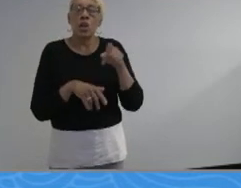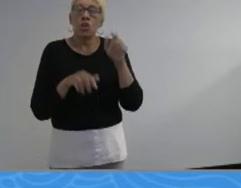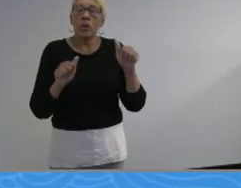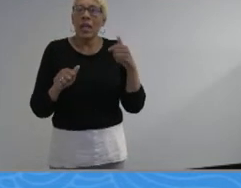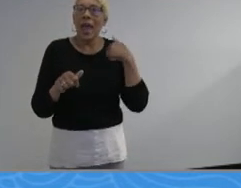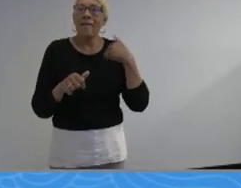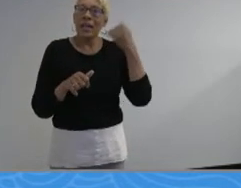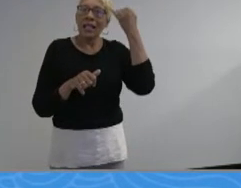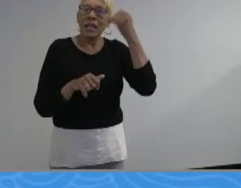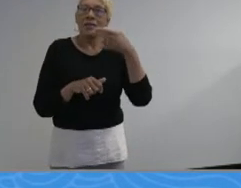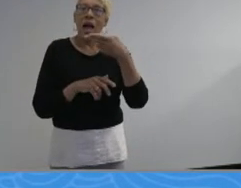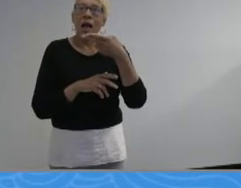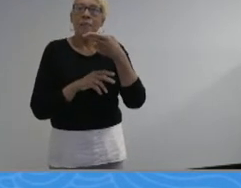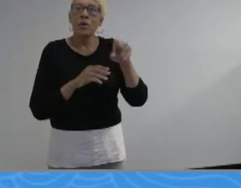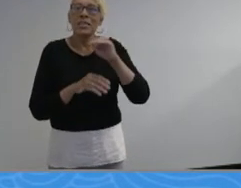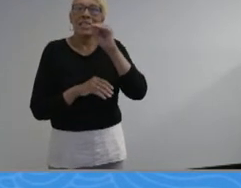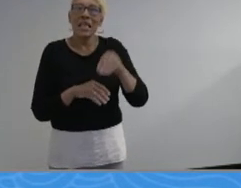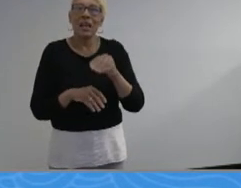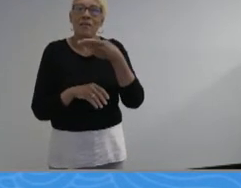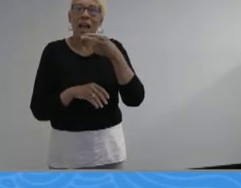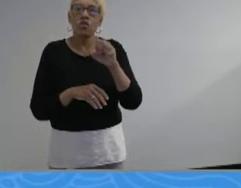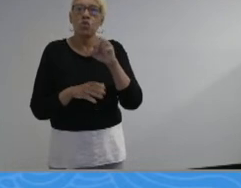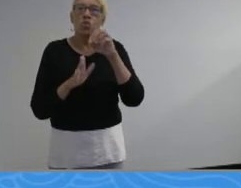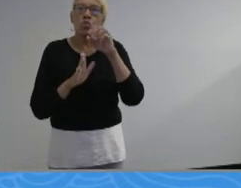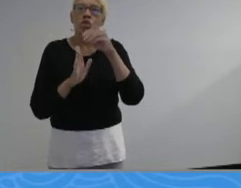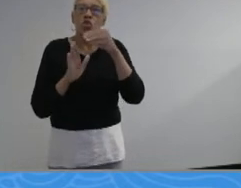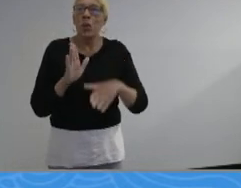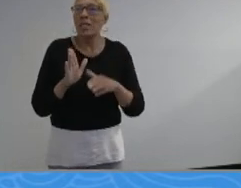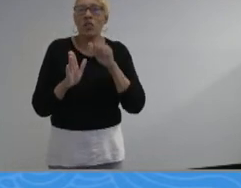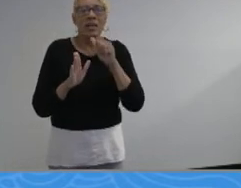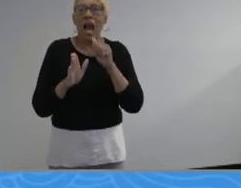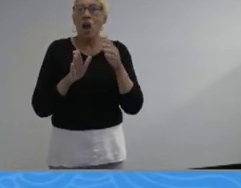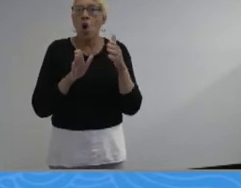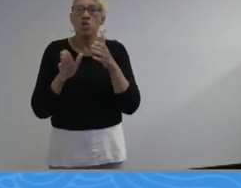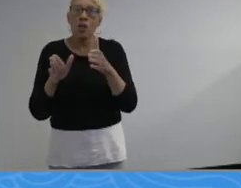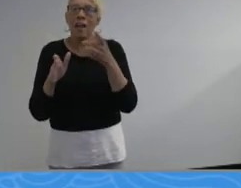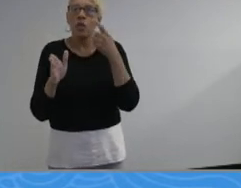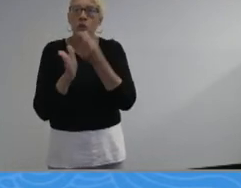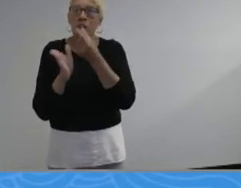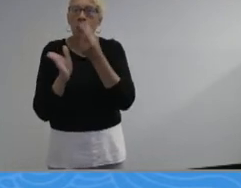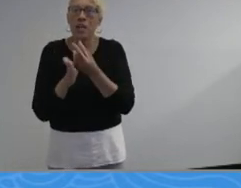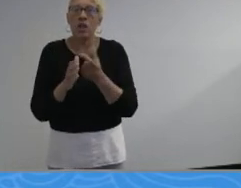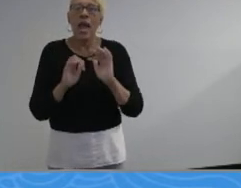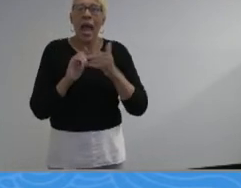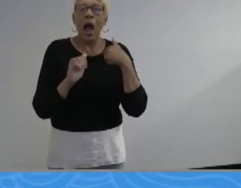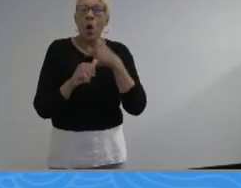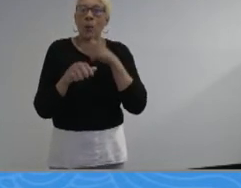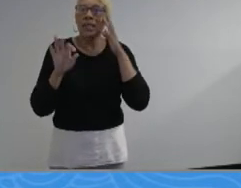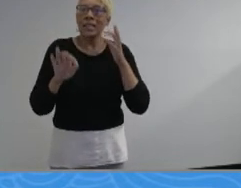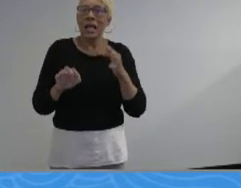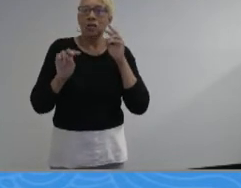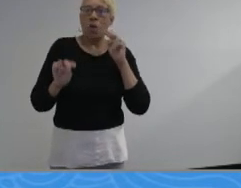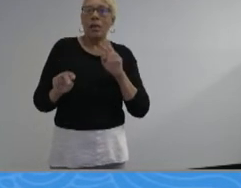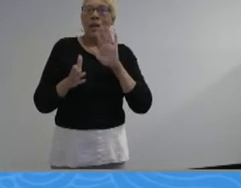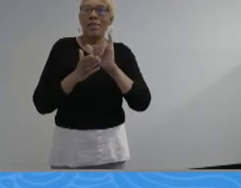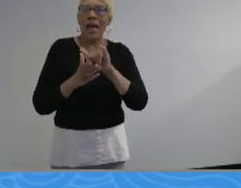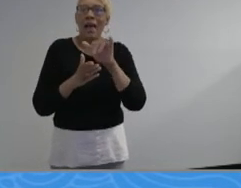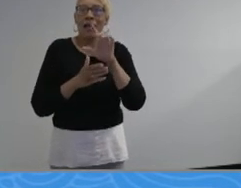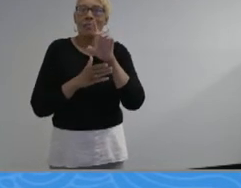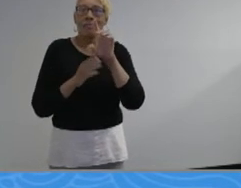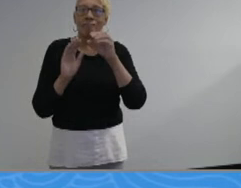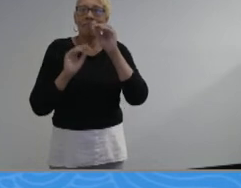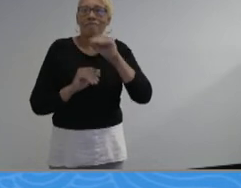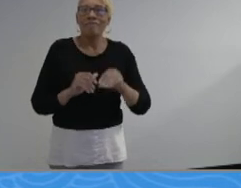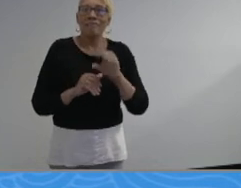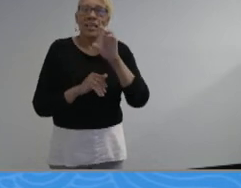schoolers that are not on track to graduation, how if we disaggregate that data, you know, Black and